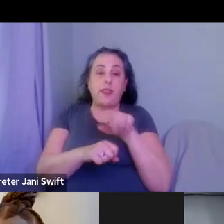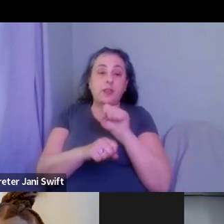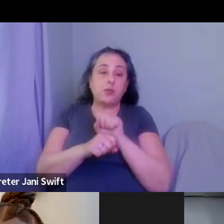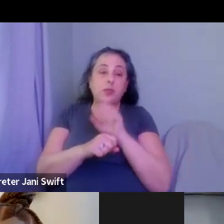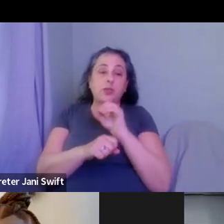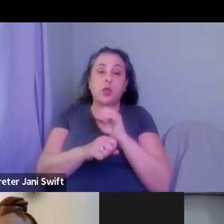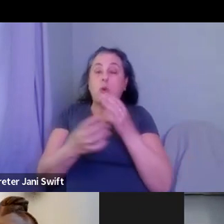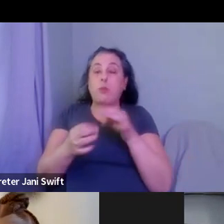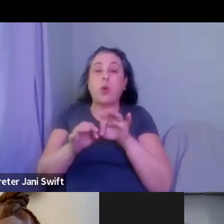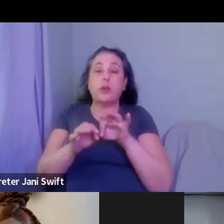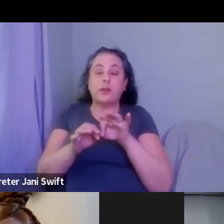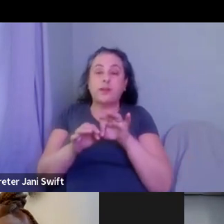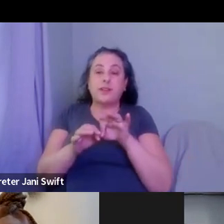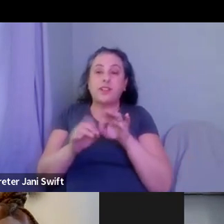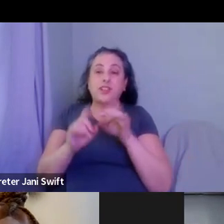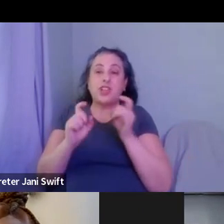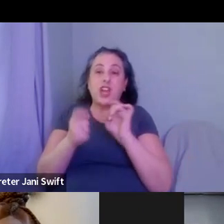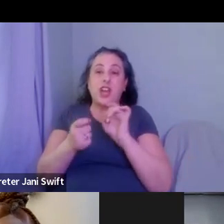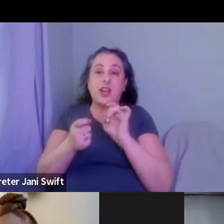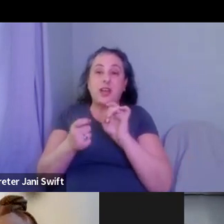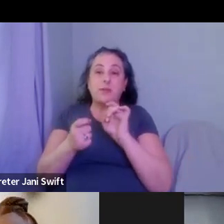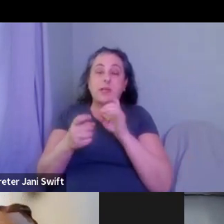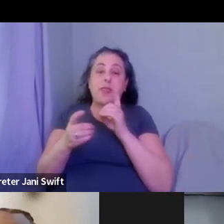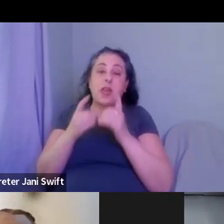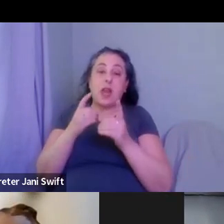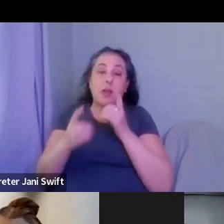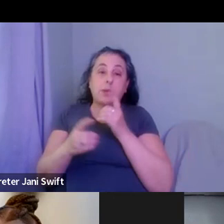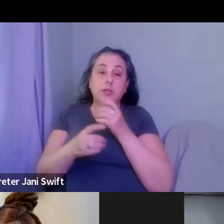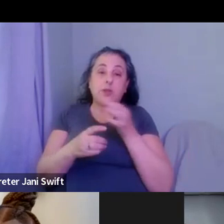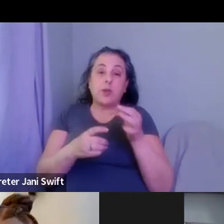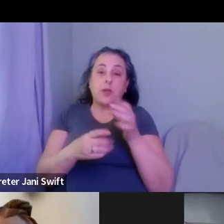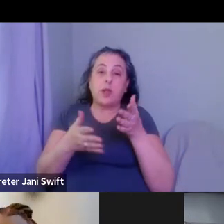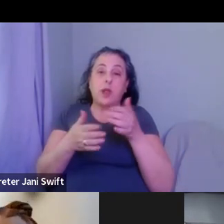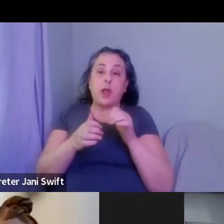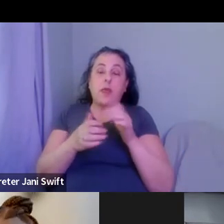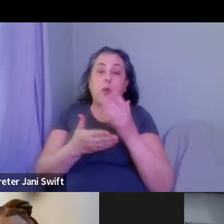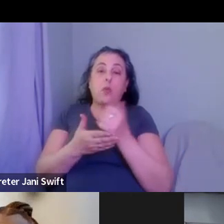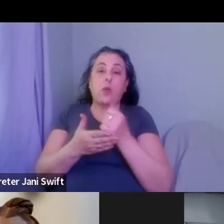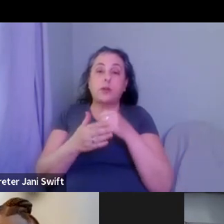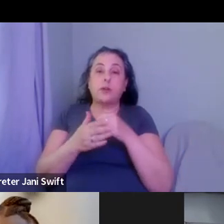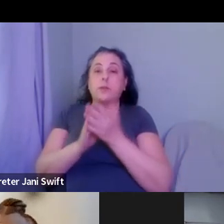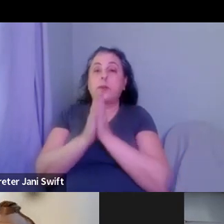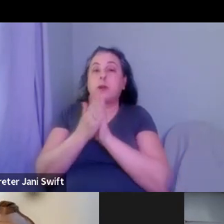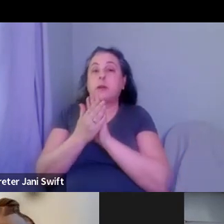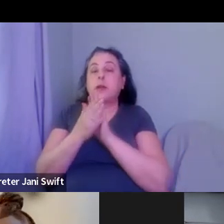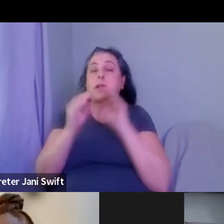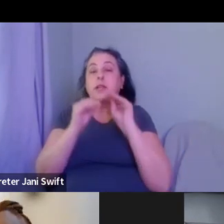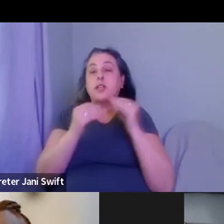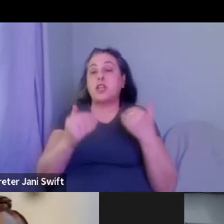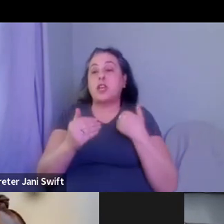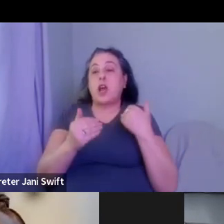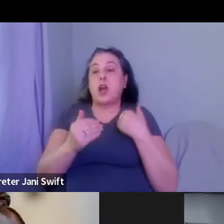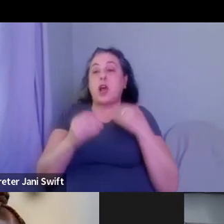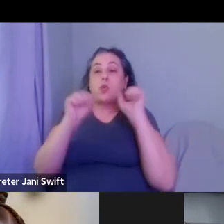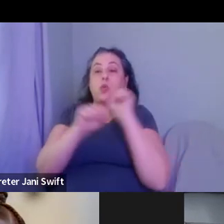so important to change the dynamics of the wages and to teach young workers like, hey,